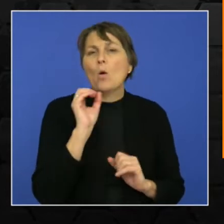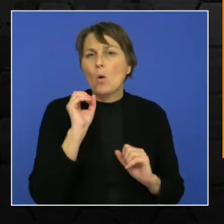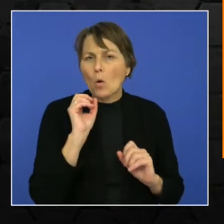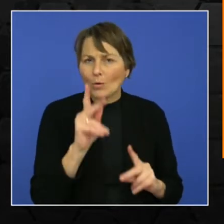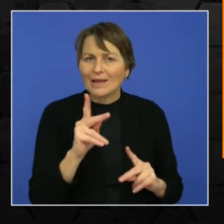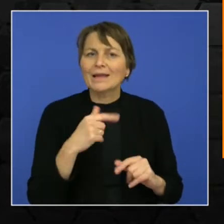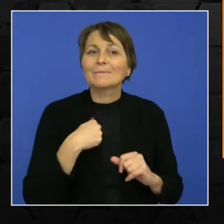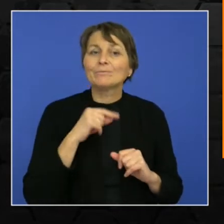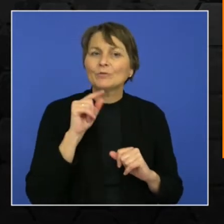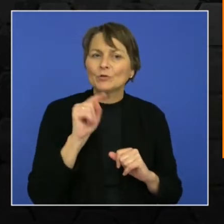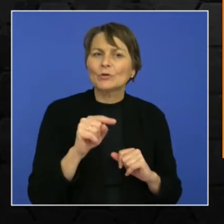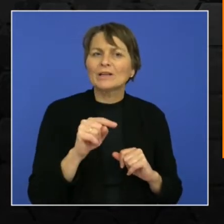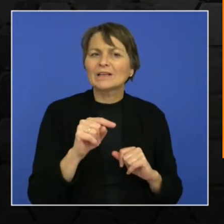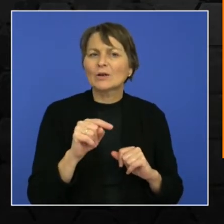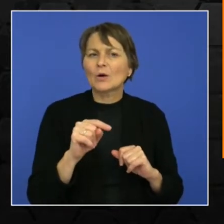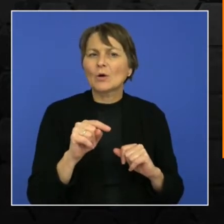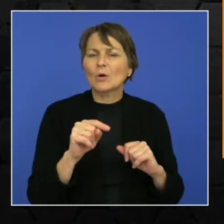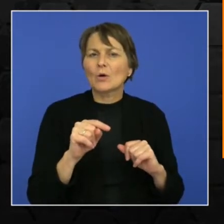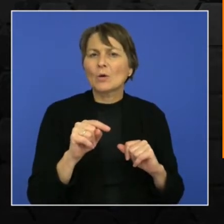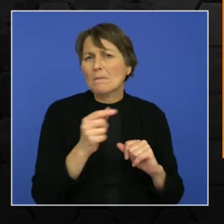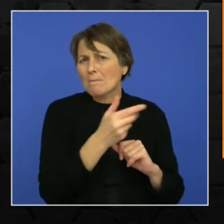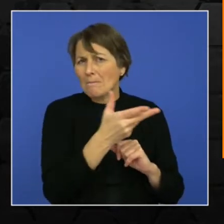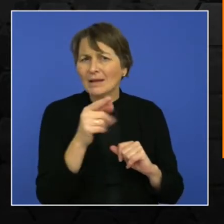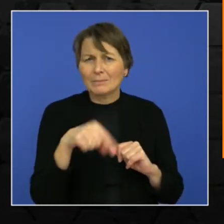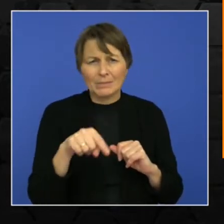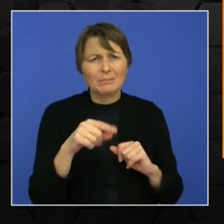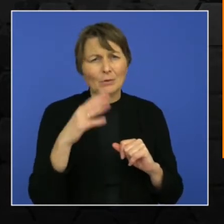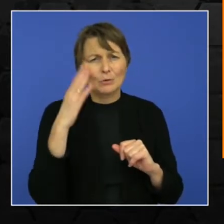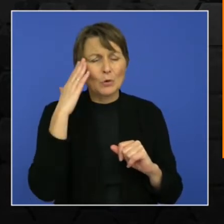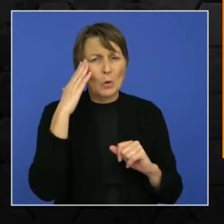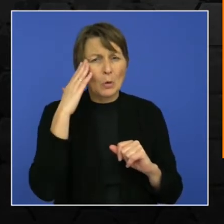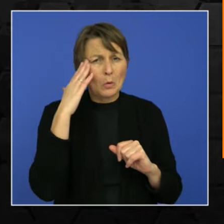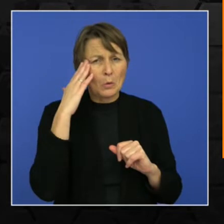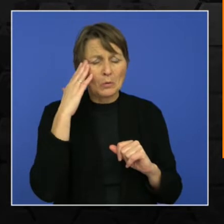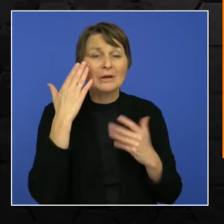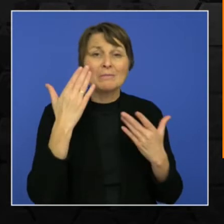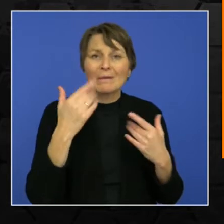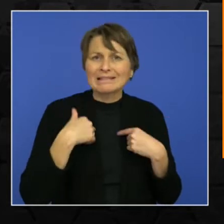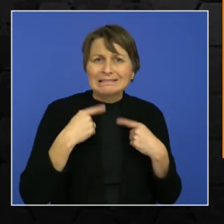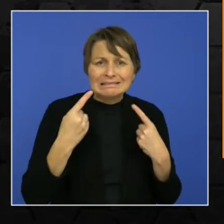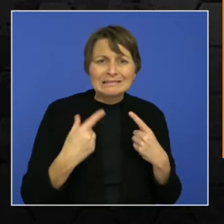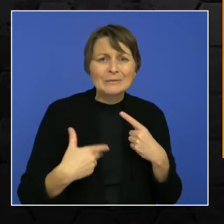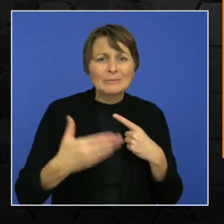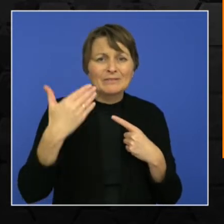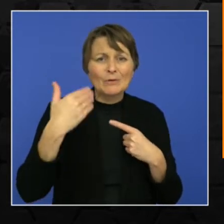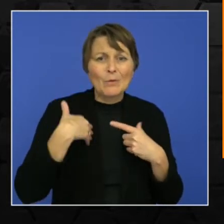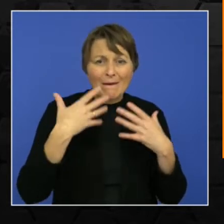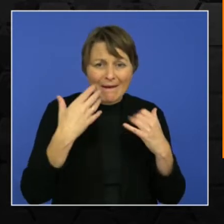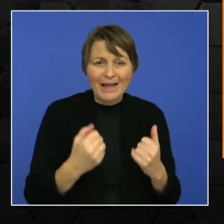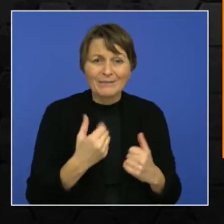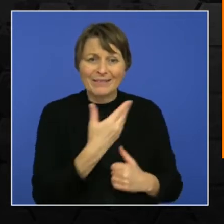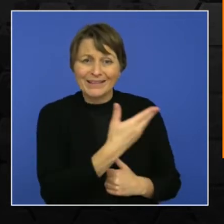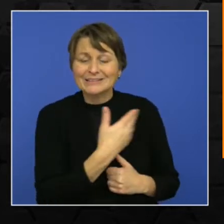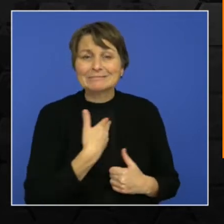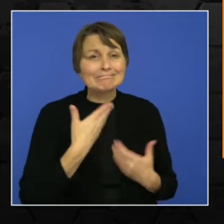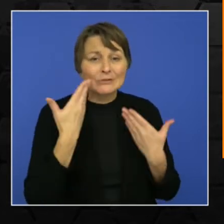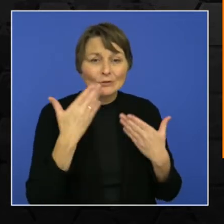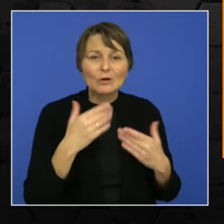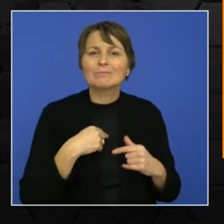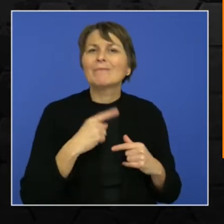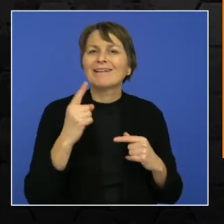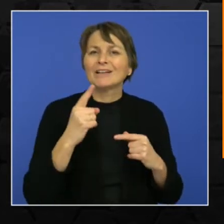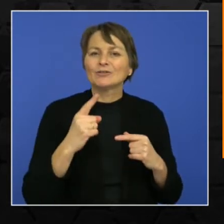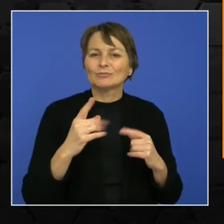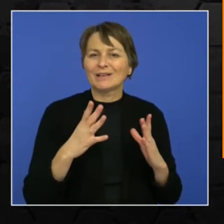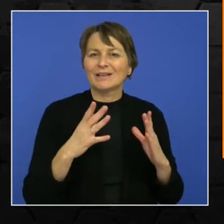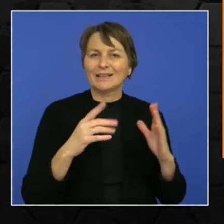mx plus c. I think so many people have got this. So it's even though you didn't know what is y is equal to mx plus c, it's simple. It's a straight line